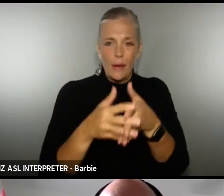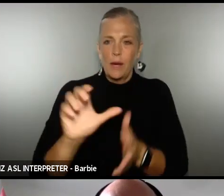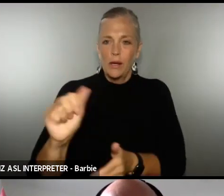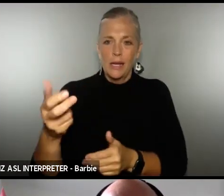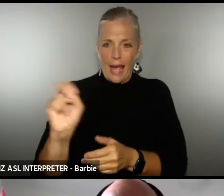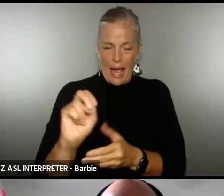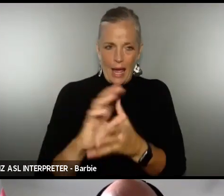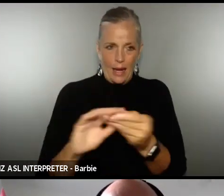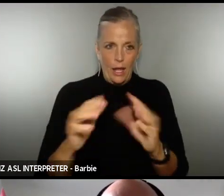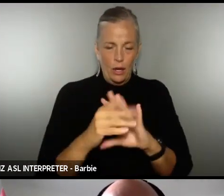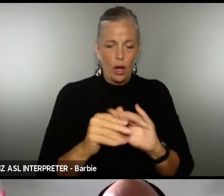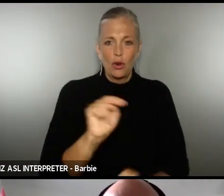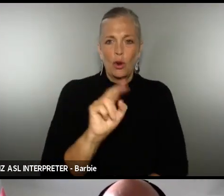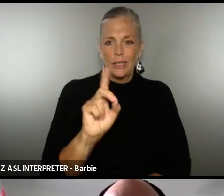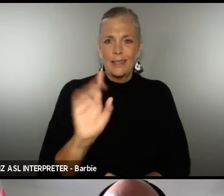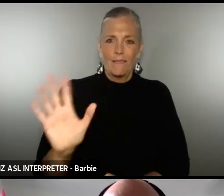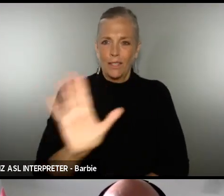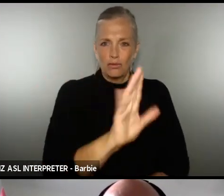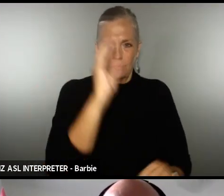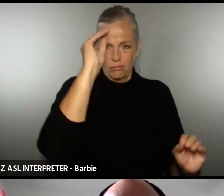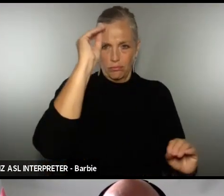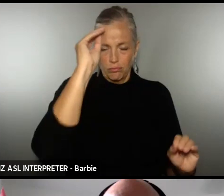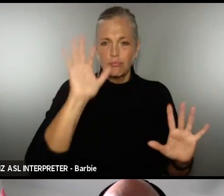neurodivergent voices,